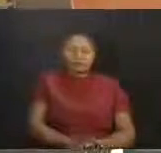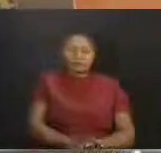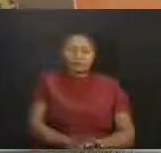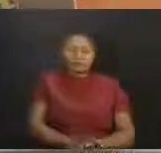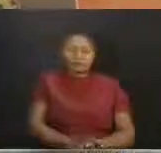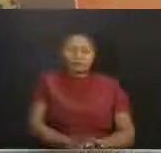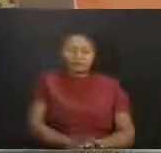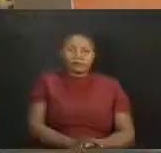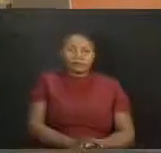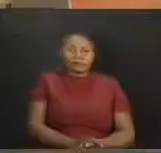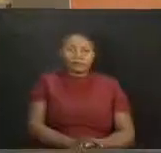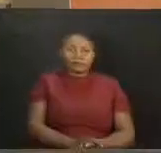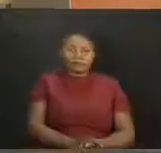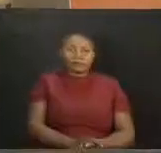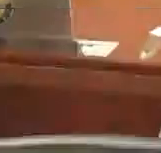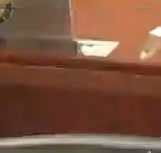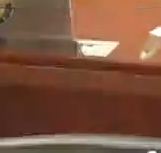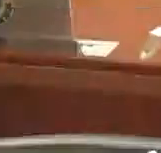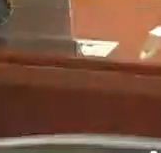Chairman,